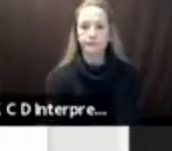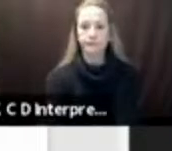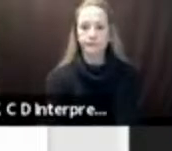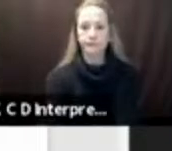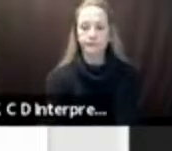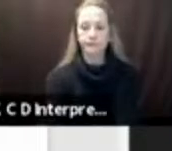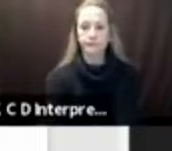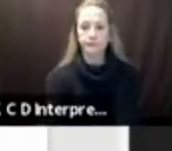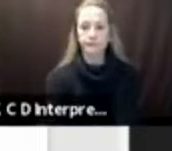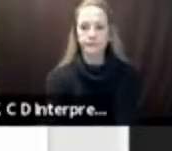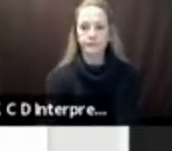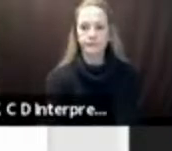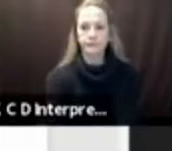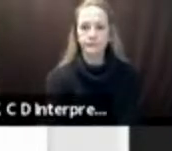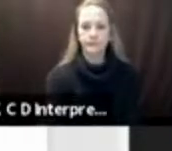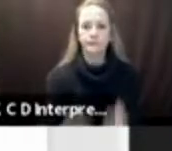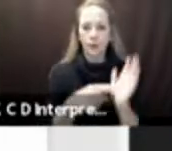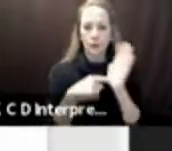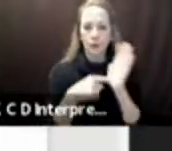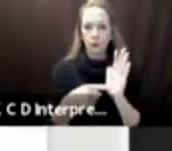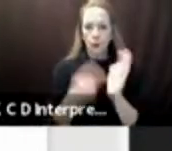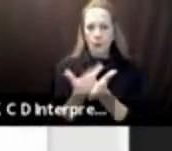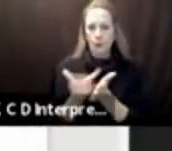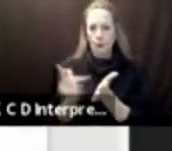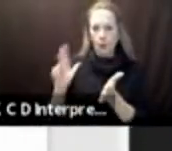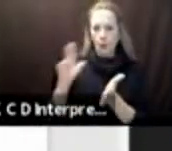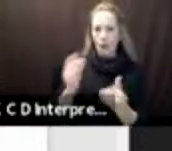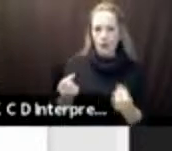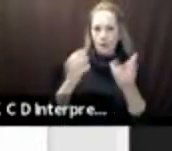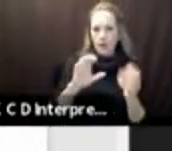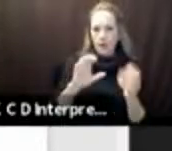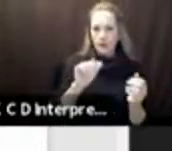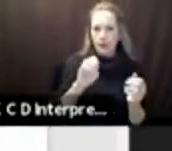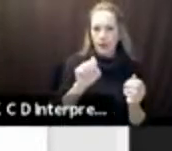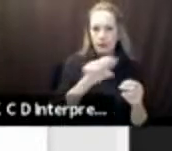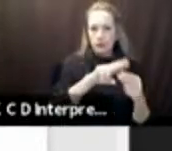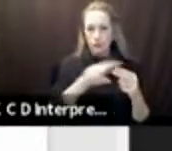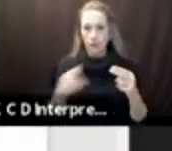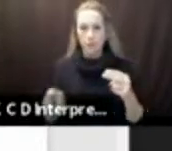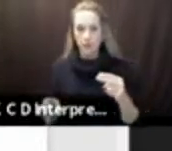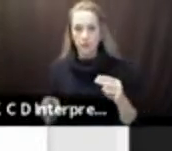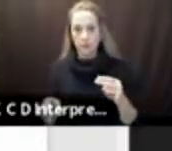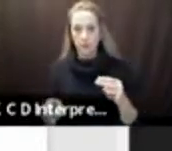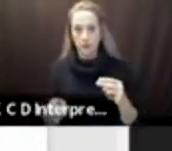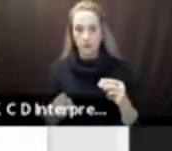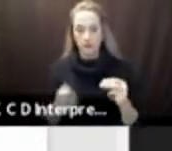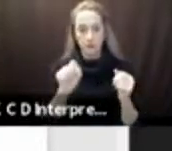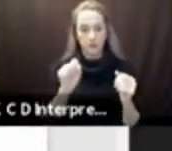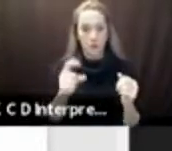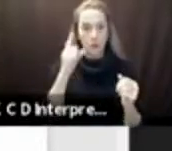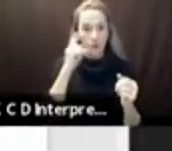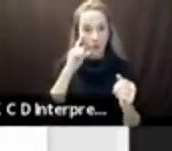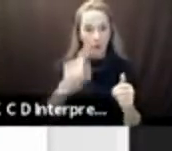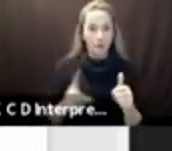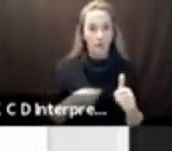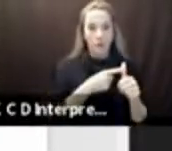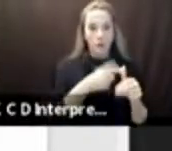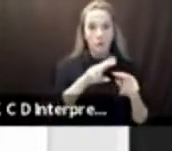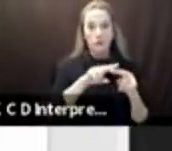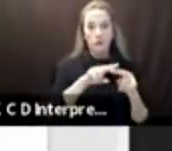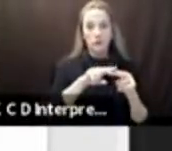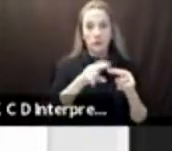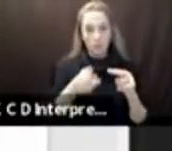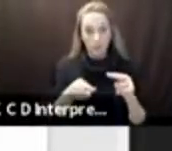weeks ago how many cases we had in the county and how much it dropped off. And certainly we thought that that first drop